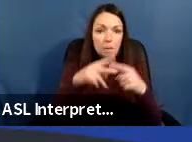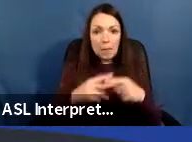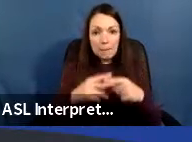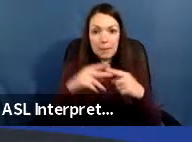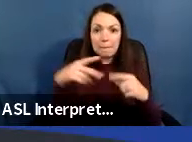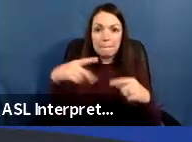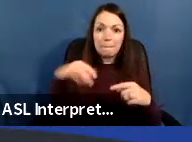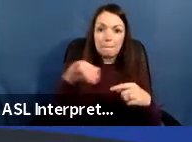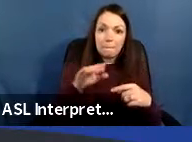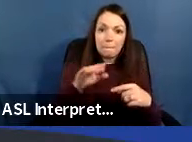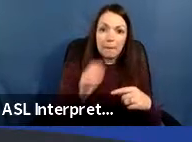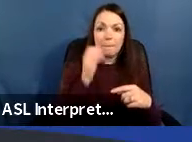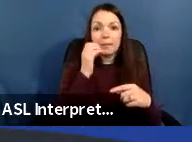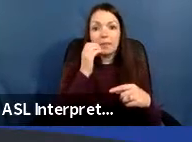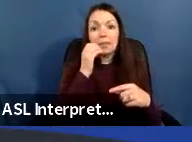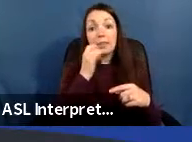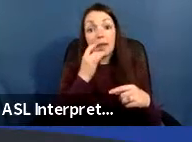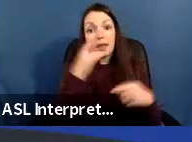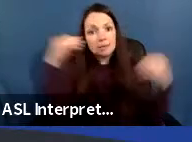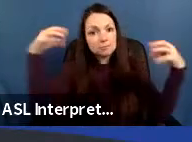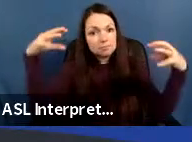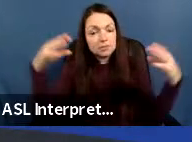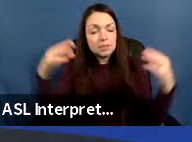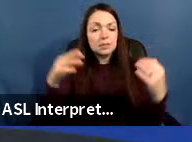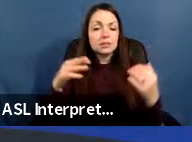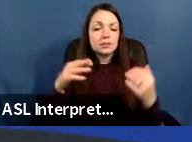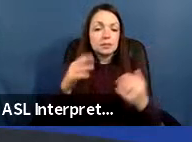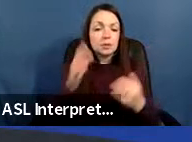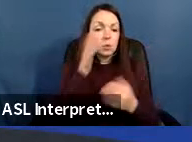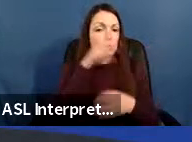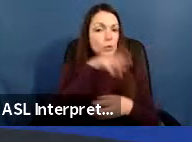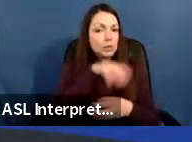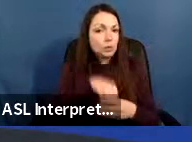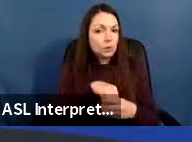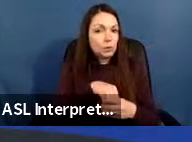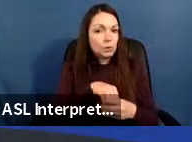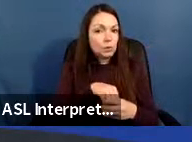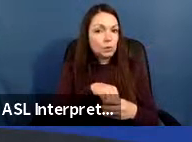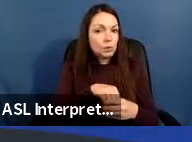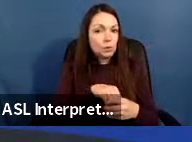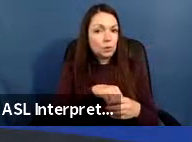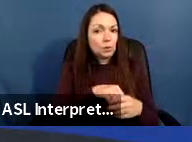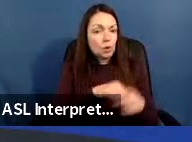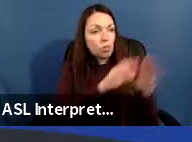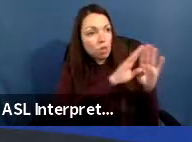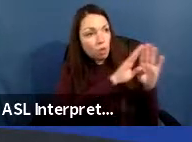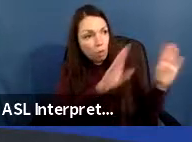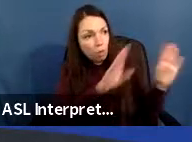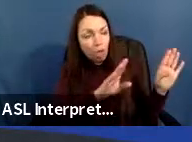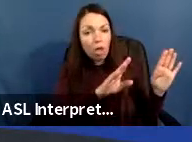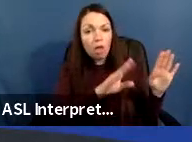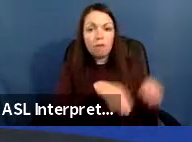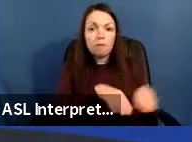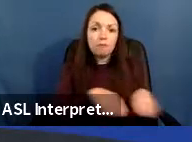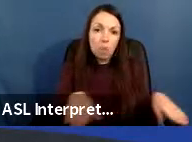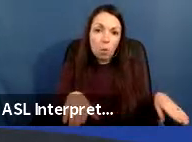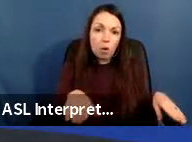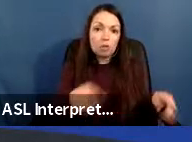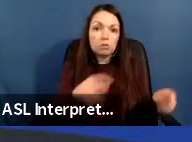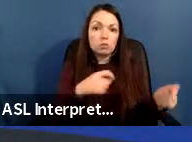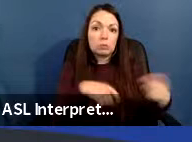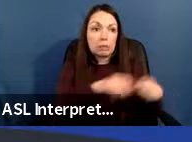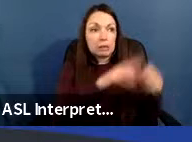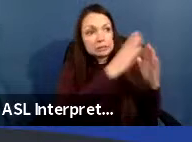lighting. And in addition, it would include the wall prep and painting and floor replacement, as well